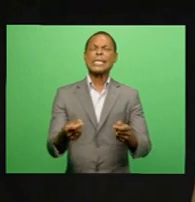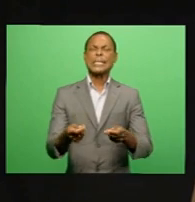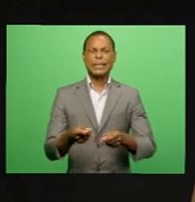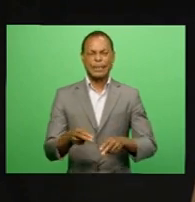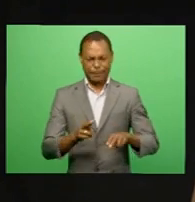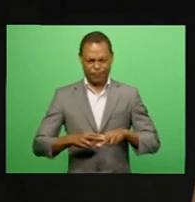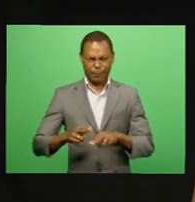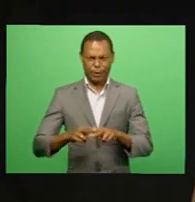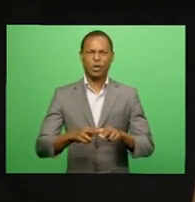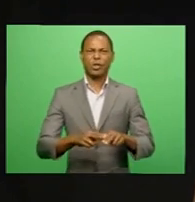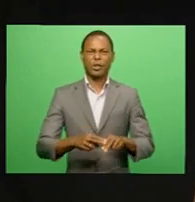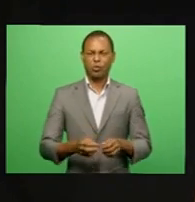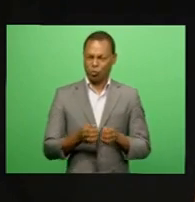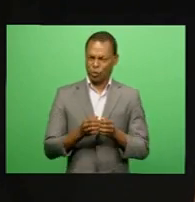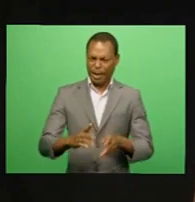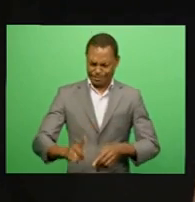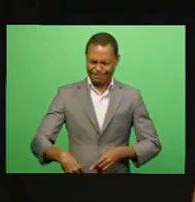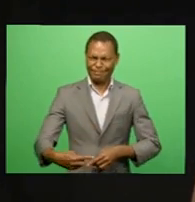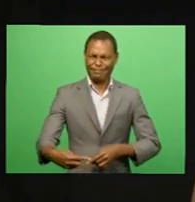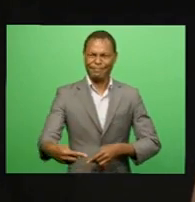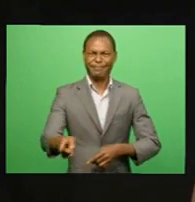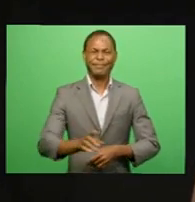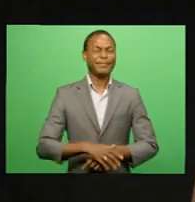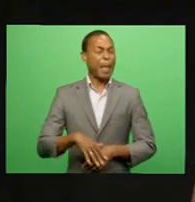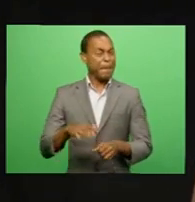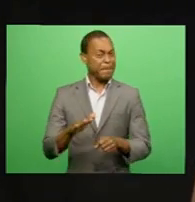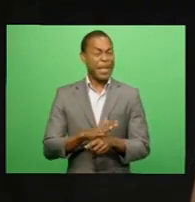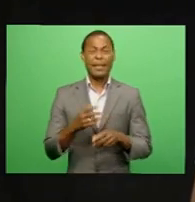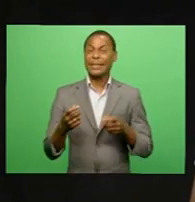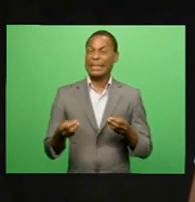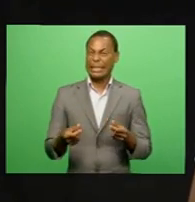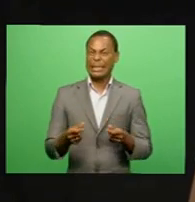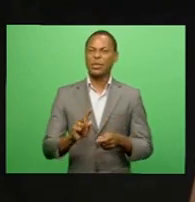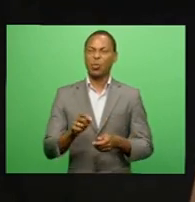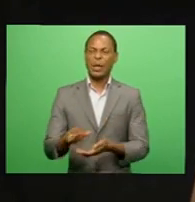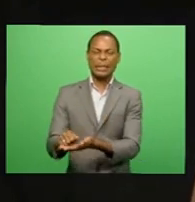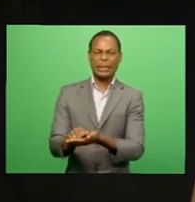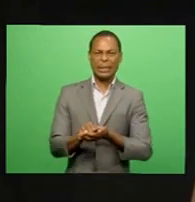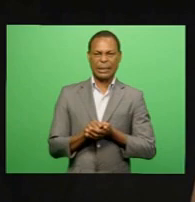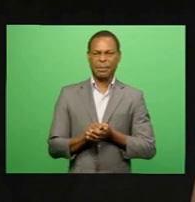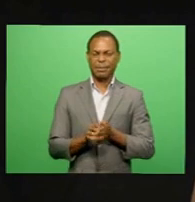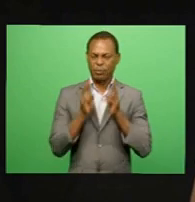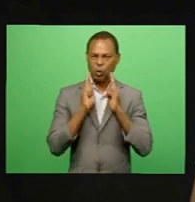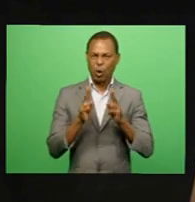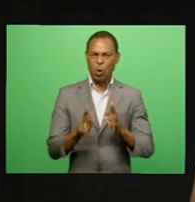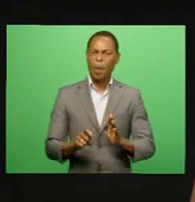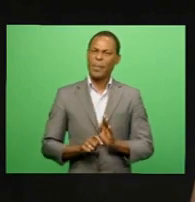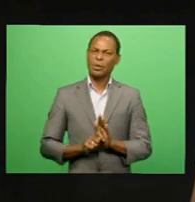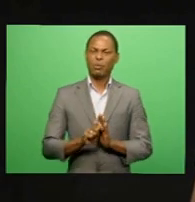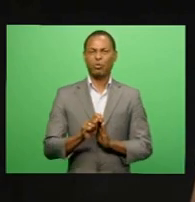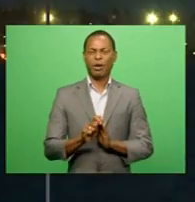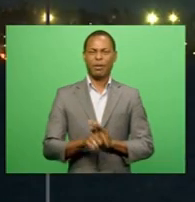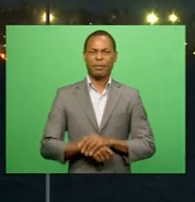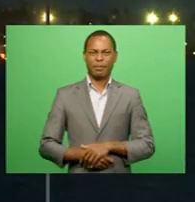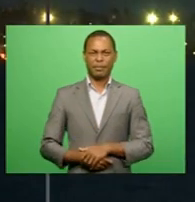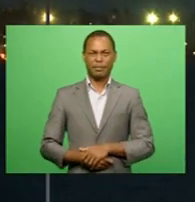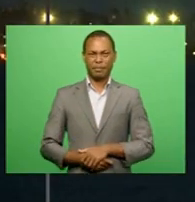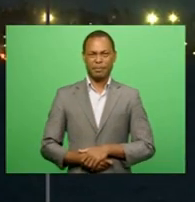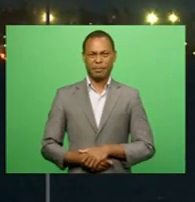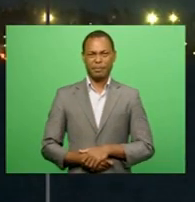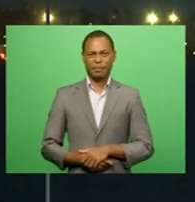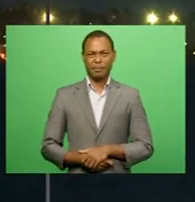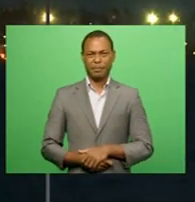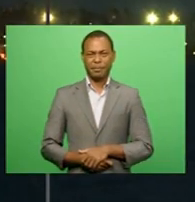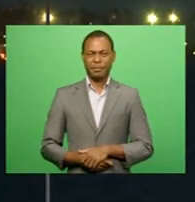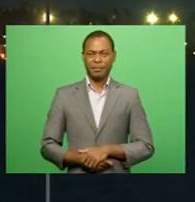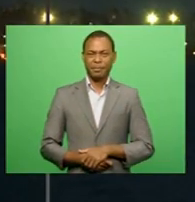out the vaccine, and it will also make it easier as it can be stored in a normal temperature. Ateda.